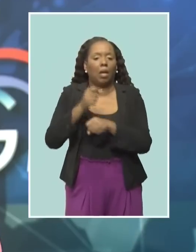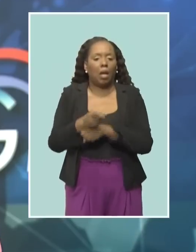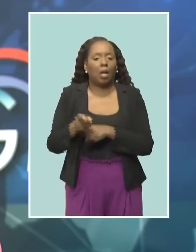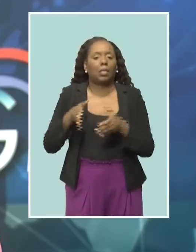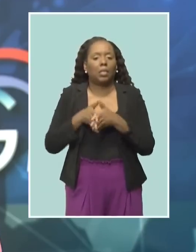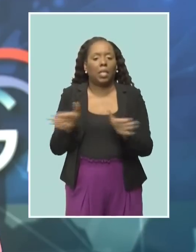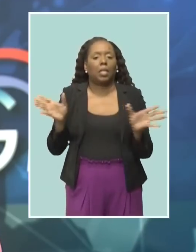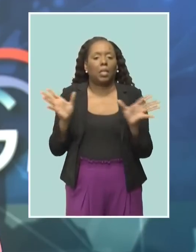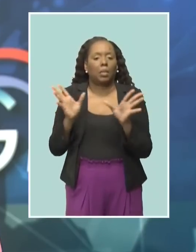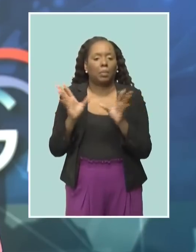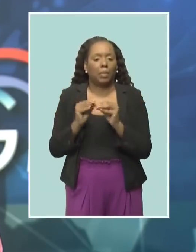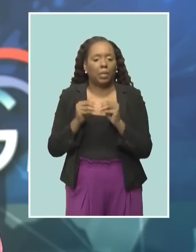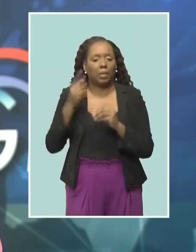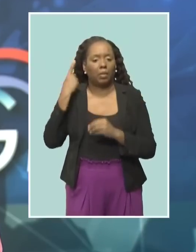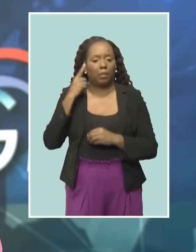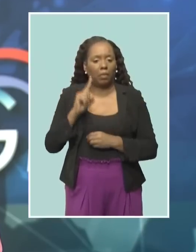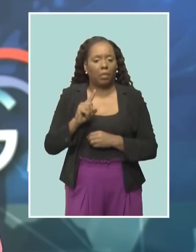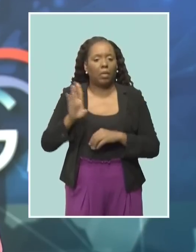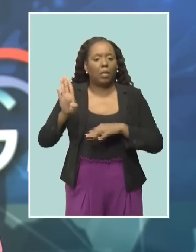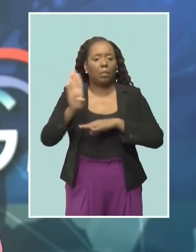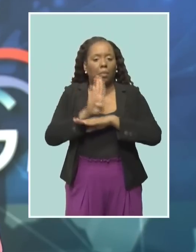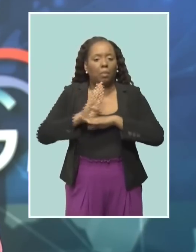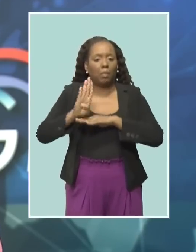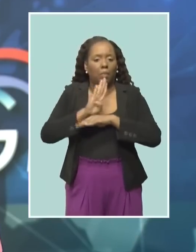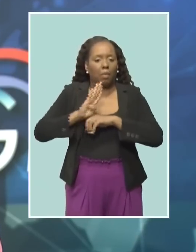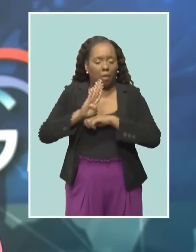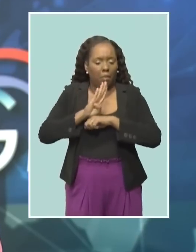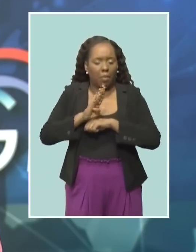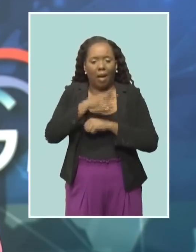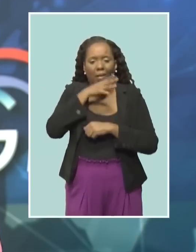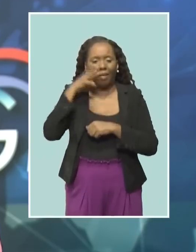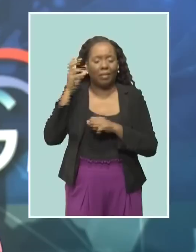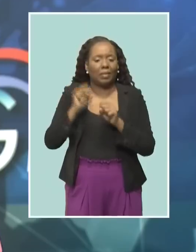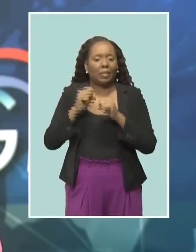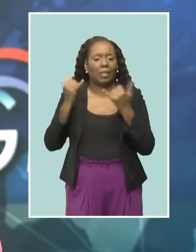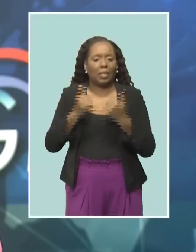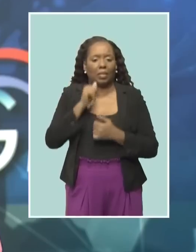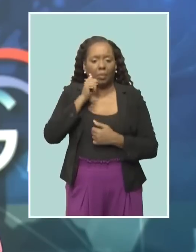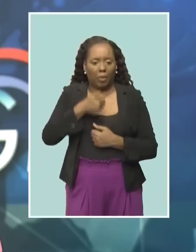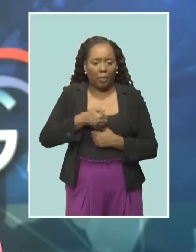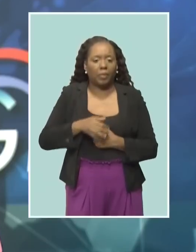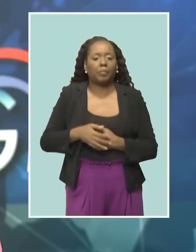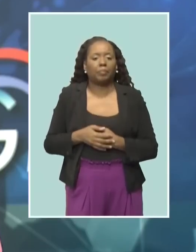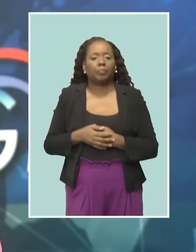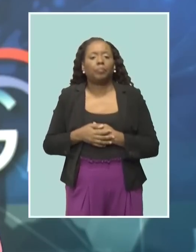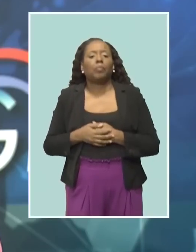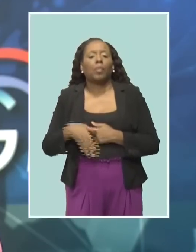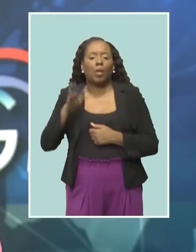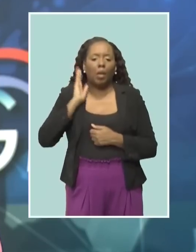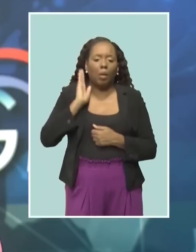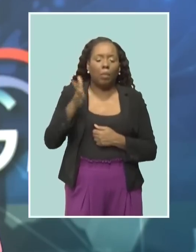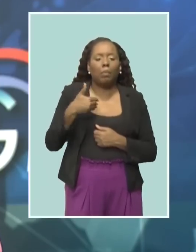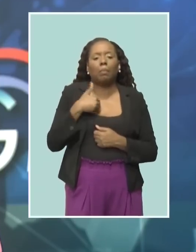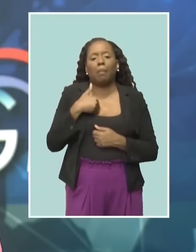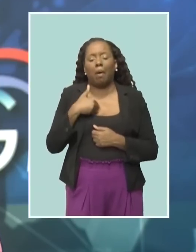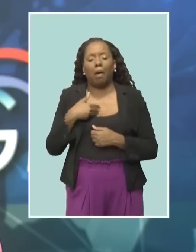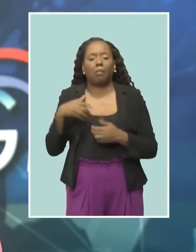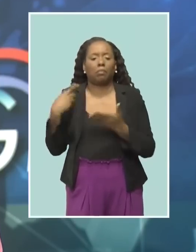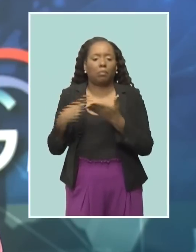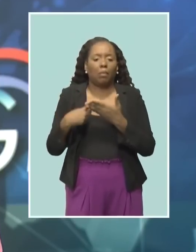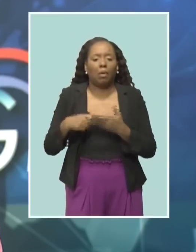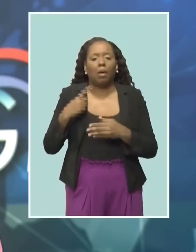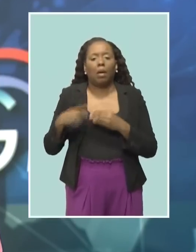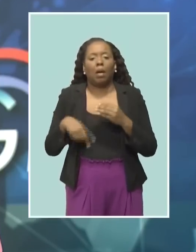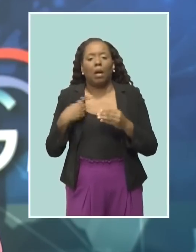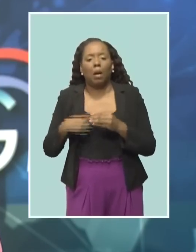Agricultural Society tomorrow. CBC understands that the importation of heifers, a clarification of the importation of pork and poultry,